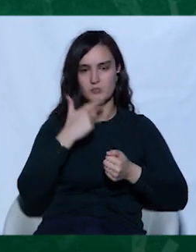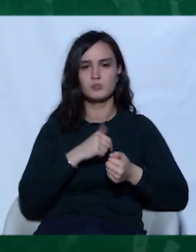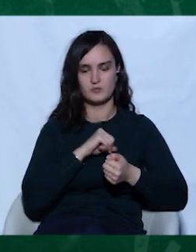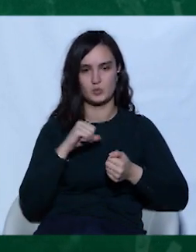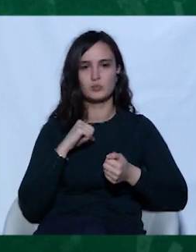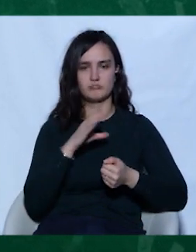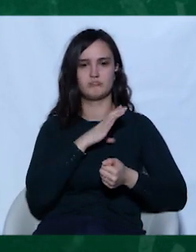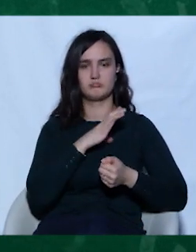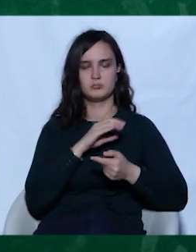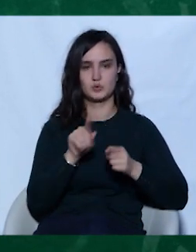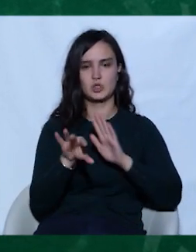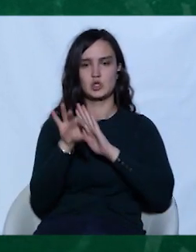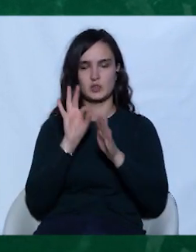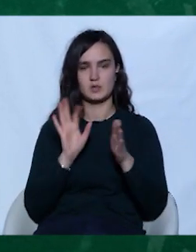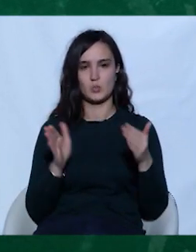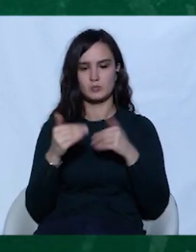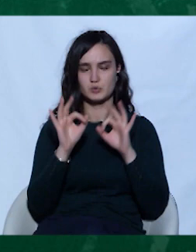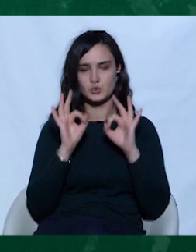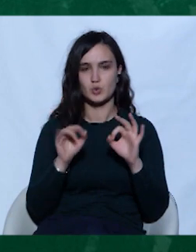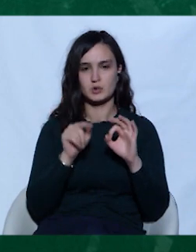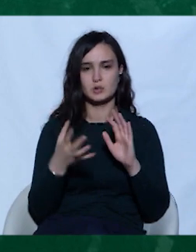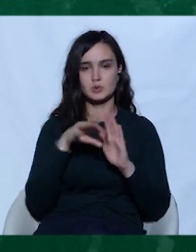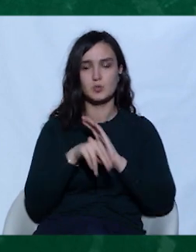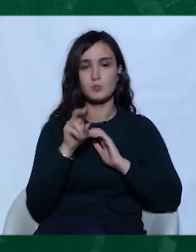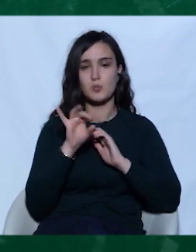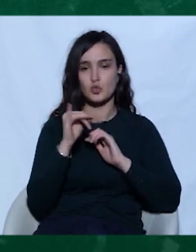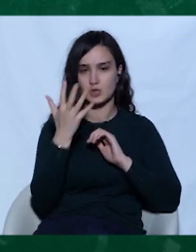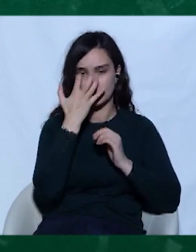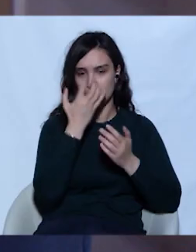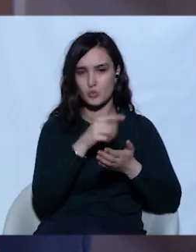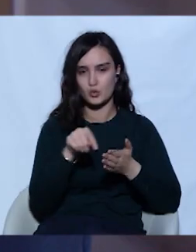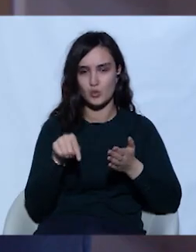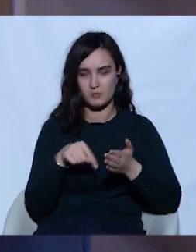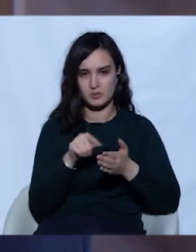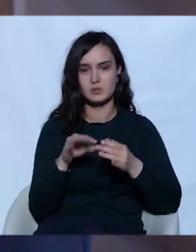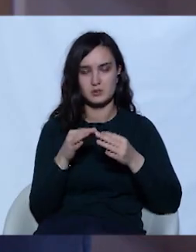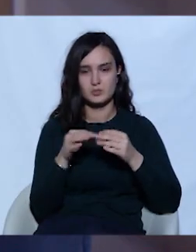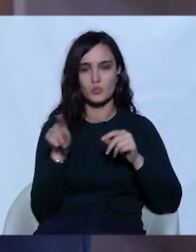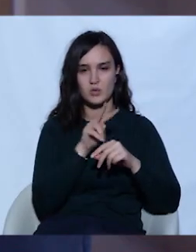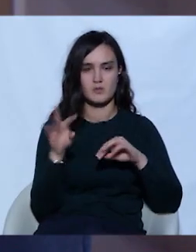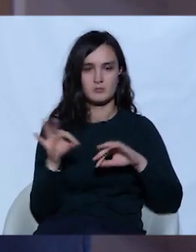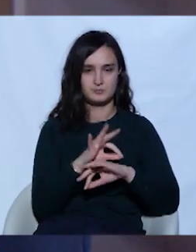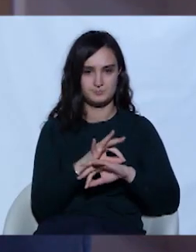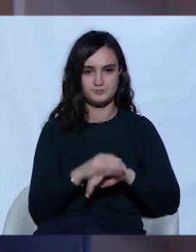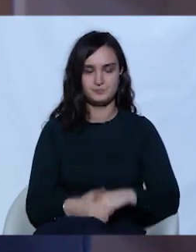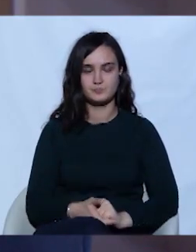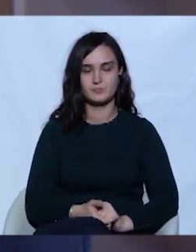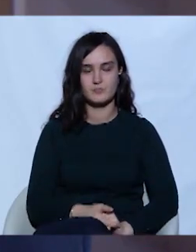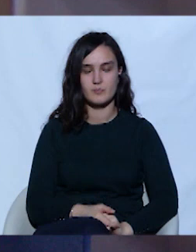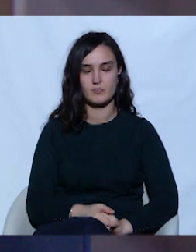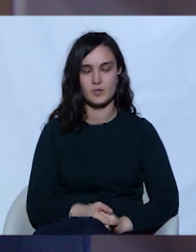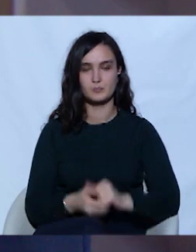he seems well-mannered, but his true sneaky character, which Mr.